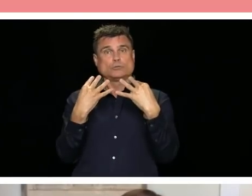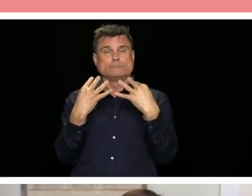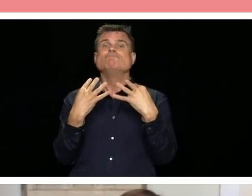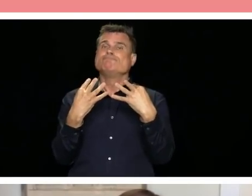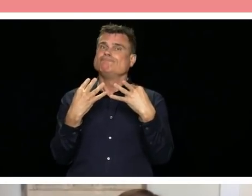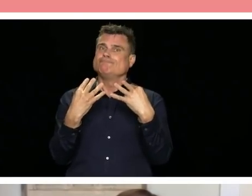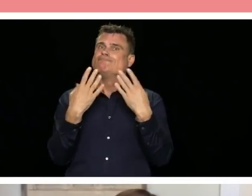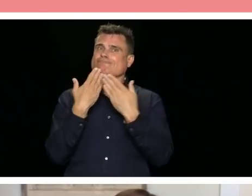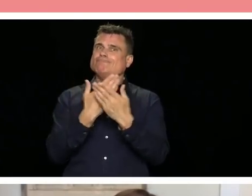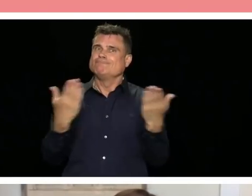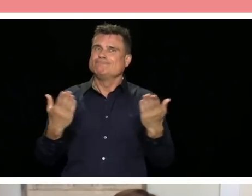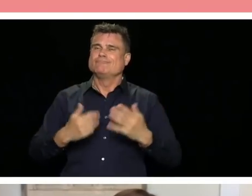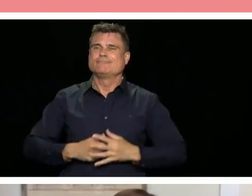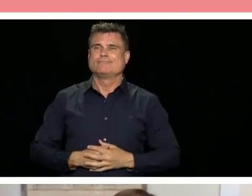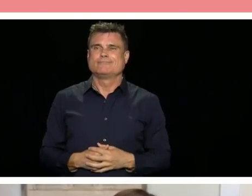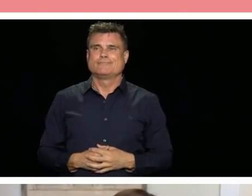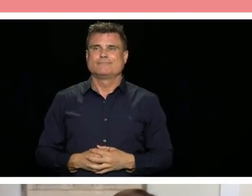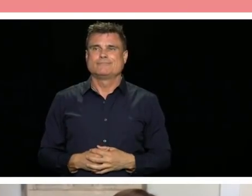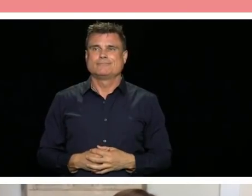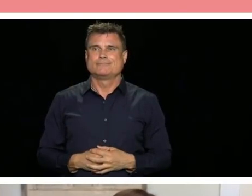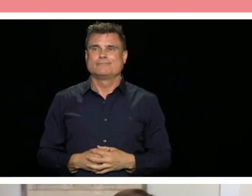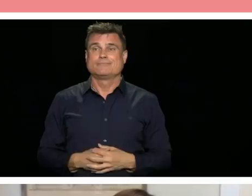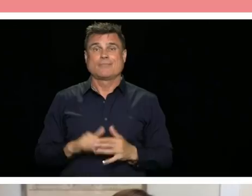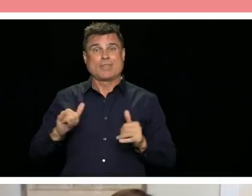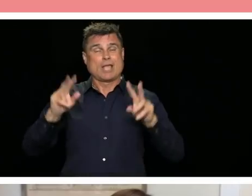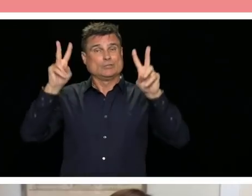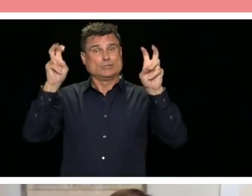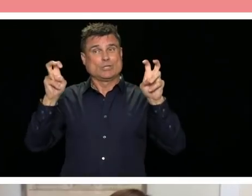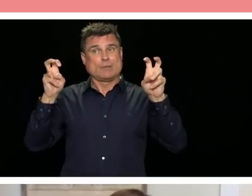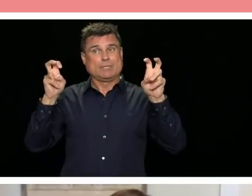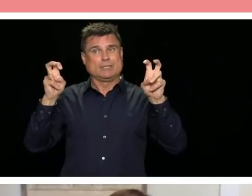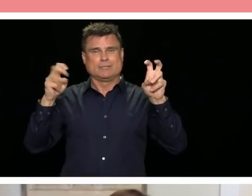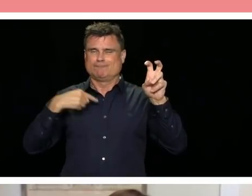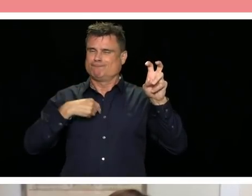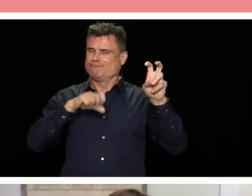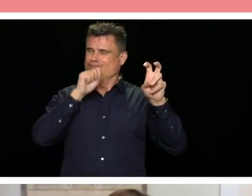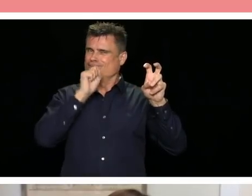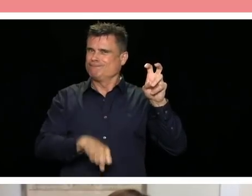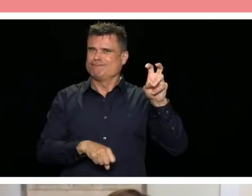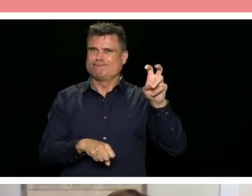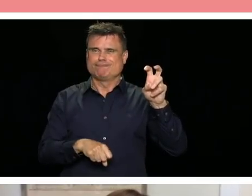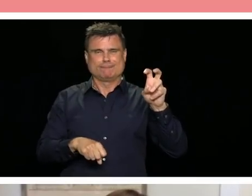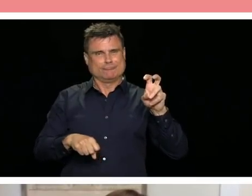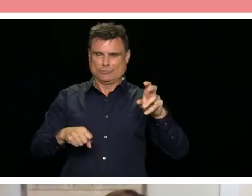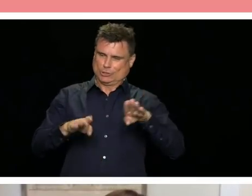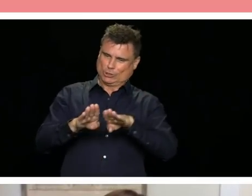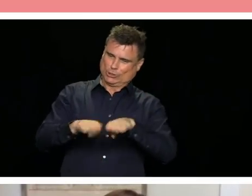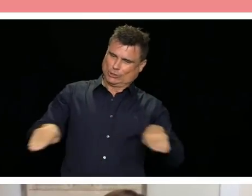favorite topics, and that is childcare. Thank you so much.